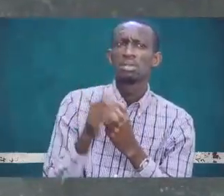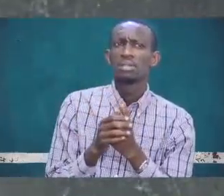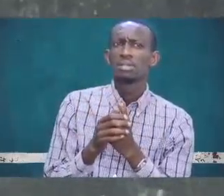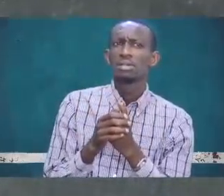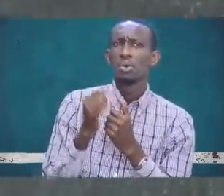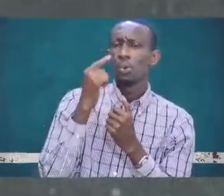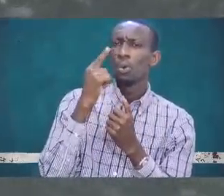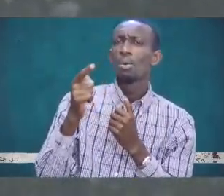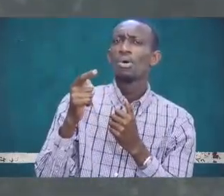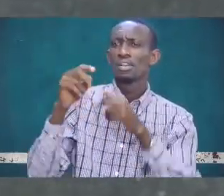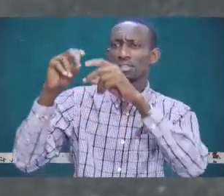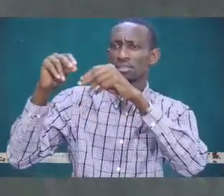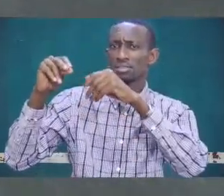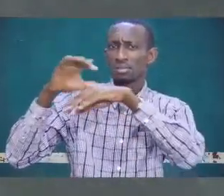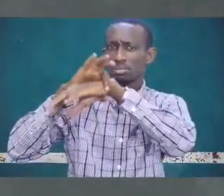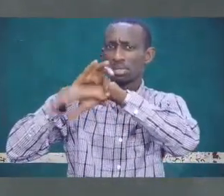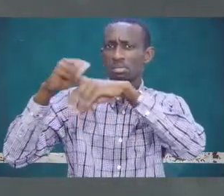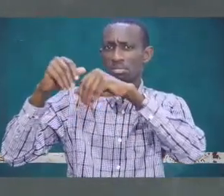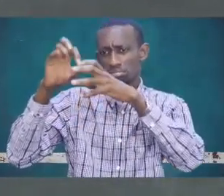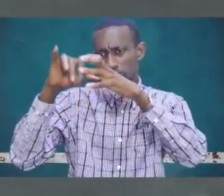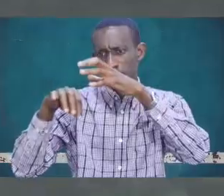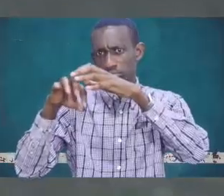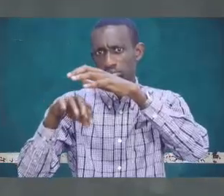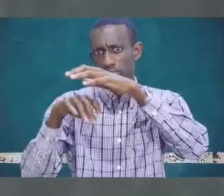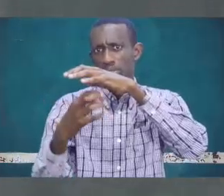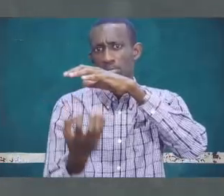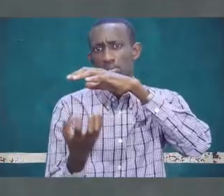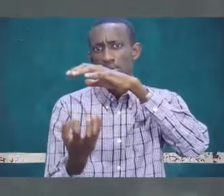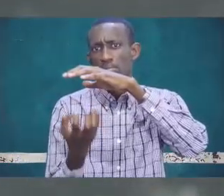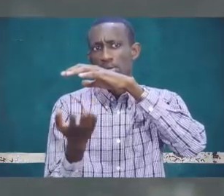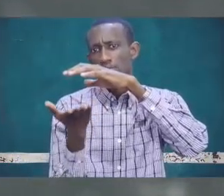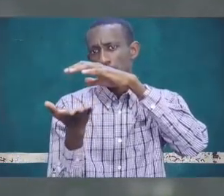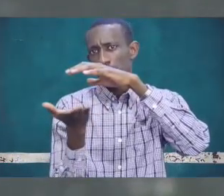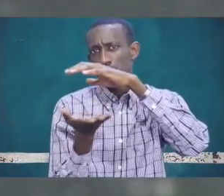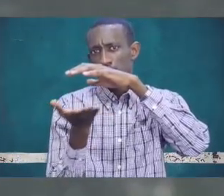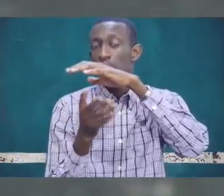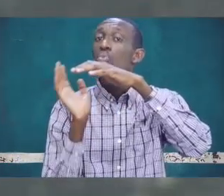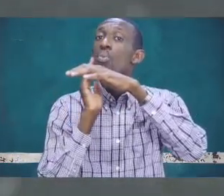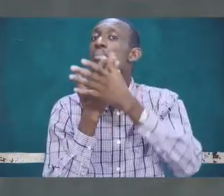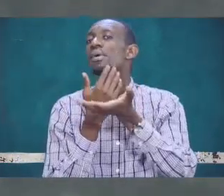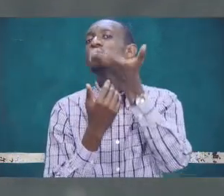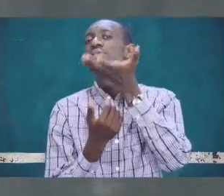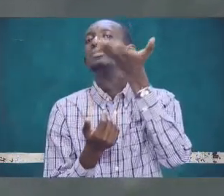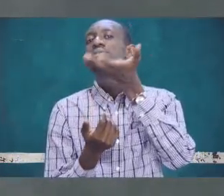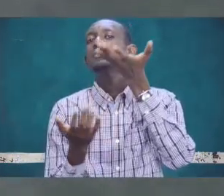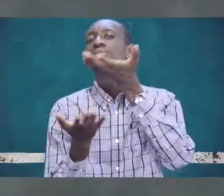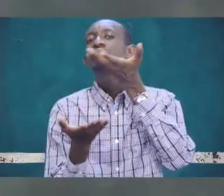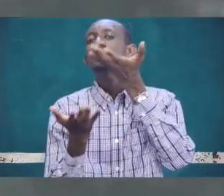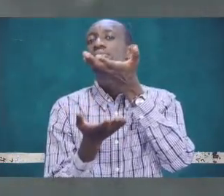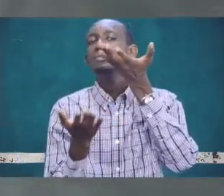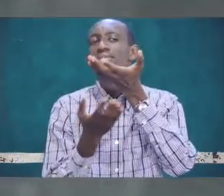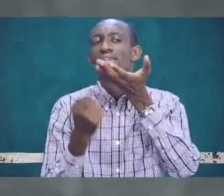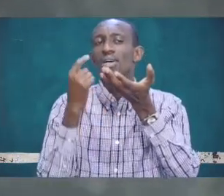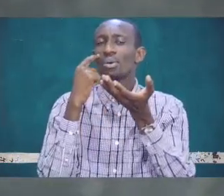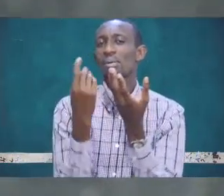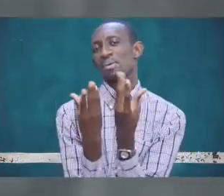the sand goes down. The sand goes down, the water remains on the top of the sand. So they form two